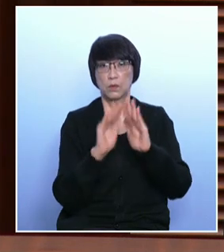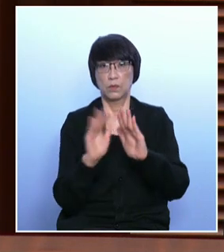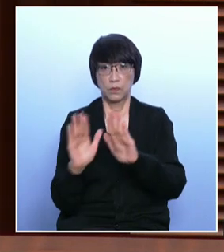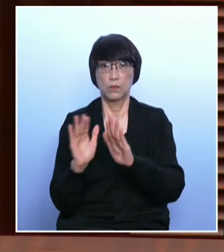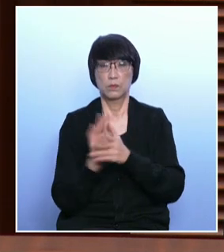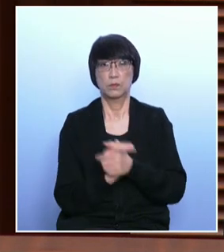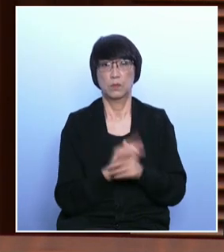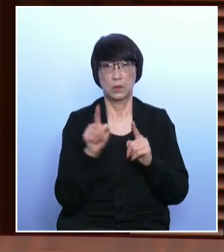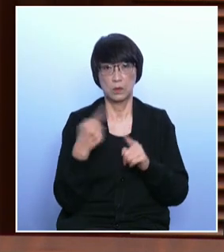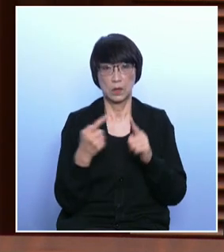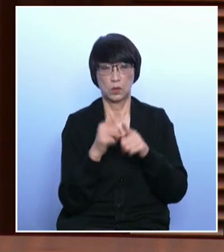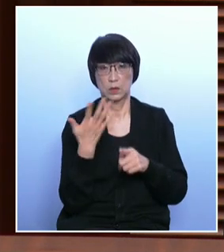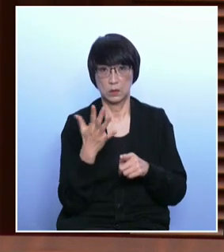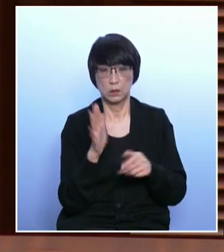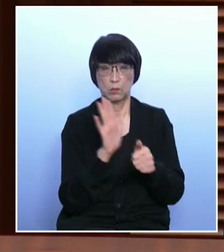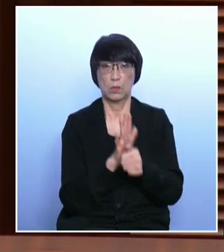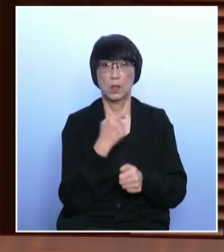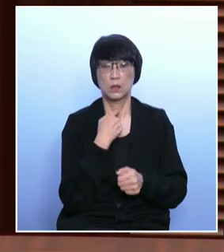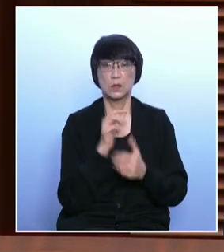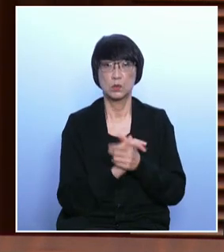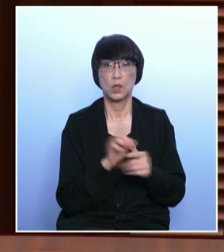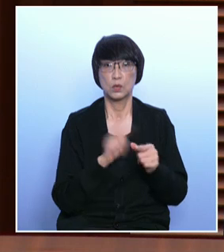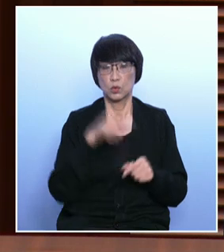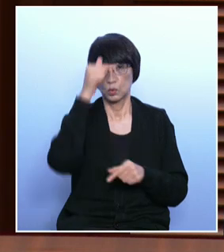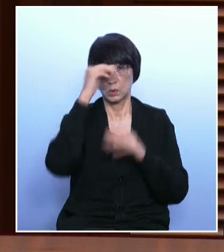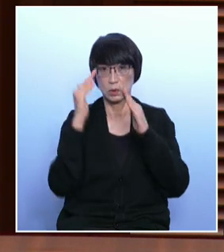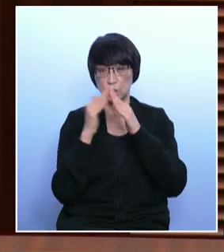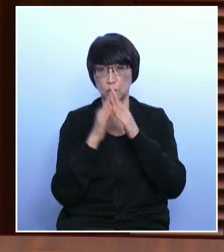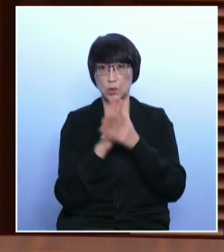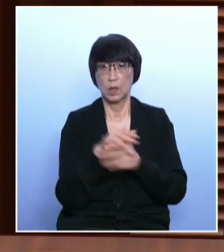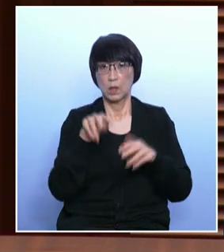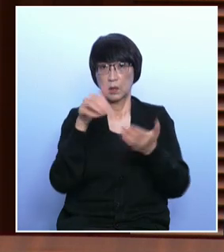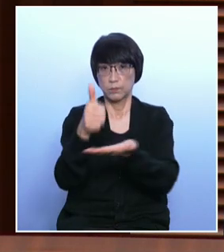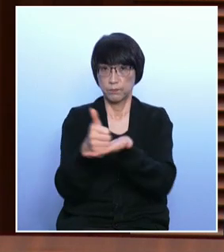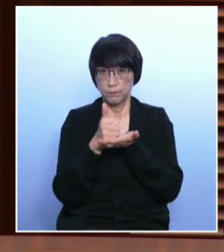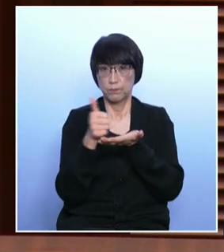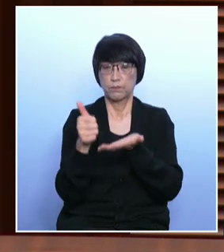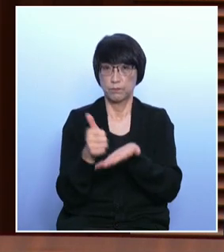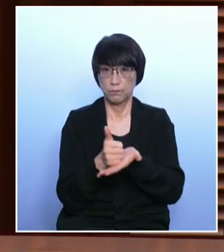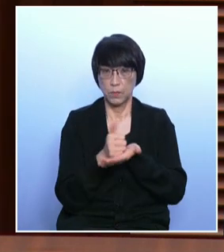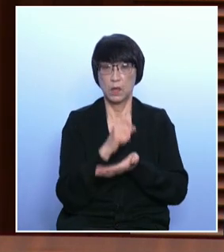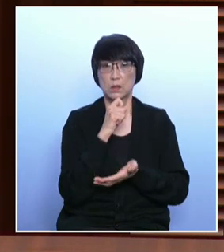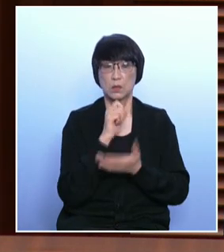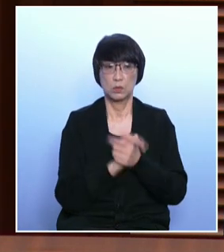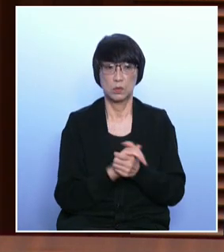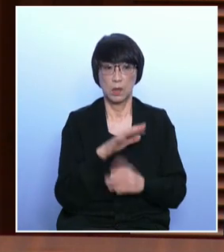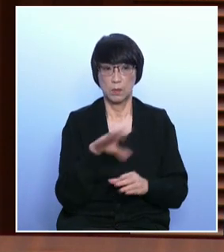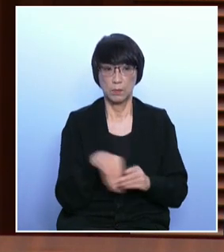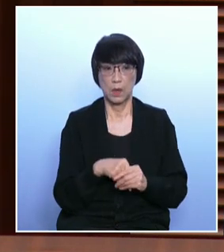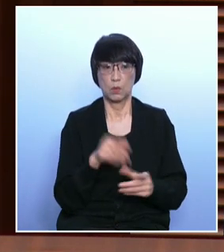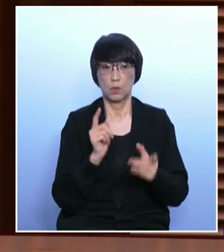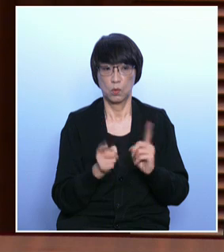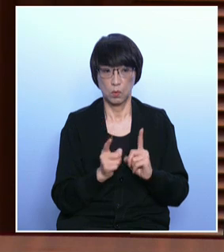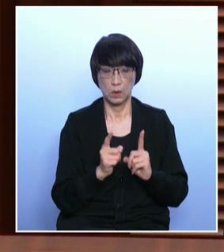For hospitalization services, we do need manpower. So when it comes to this aspect, the CMH is